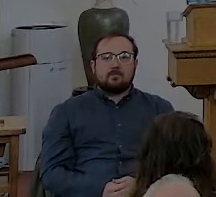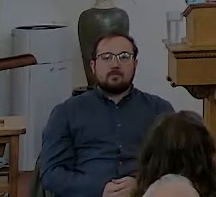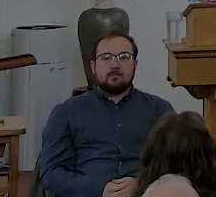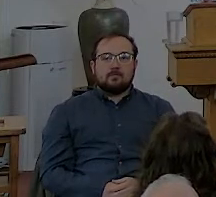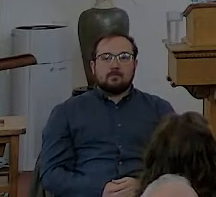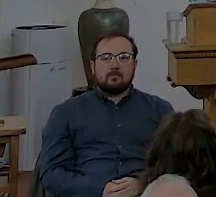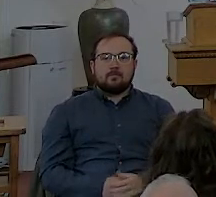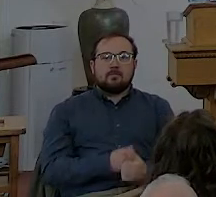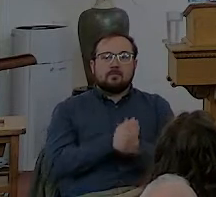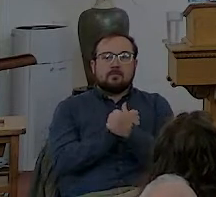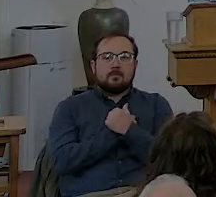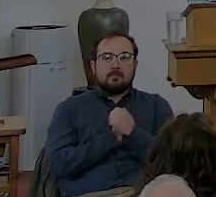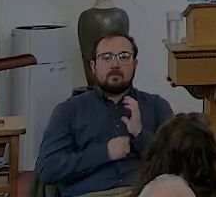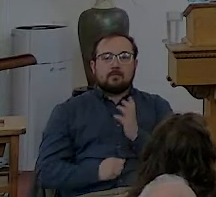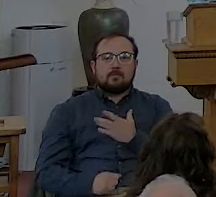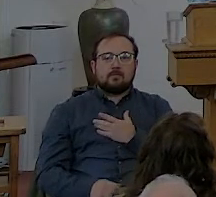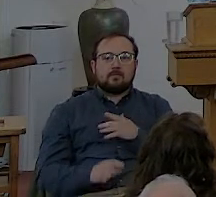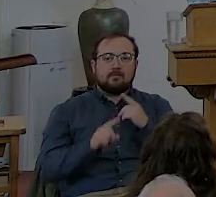Or in your